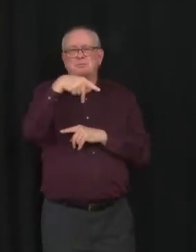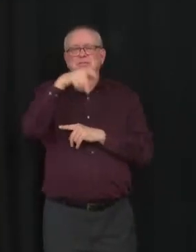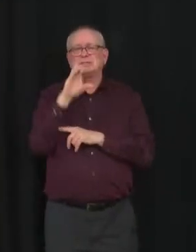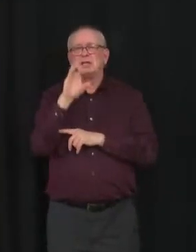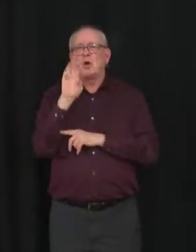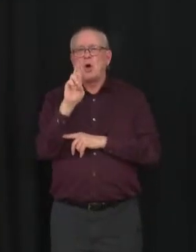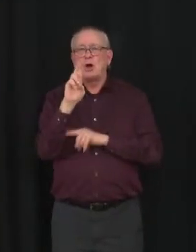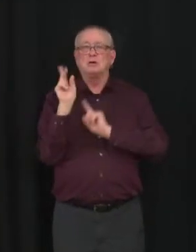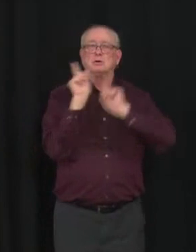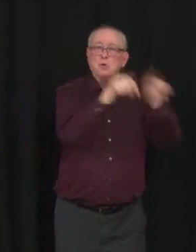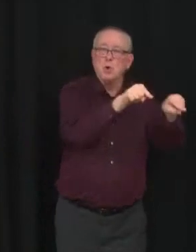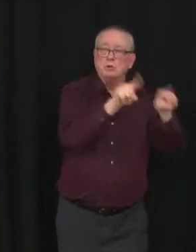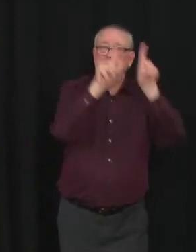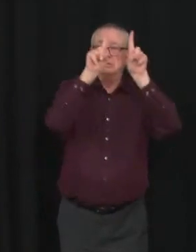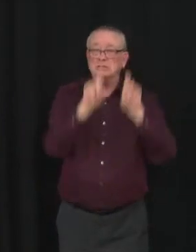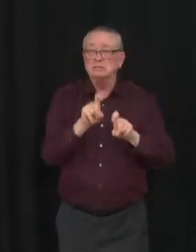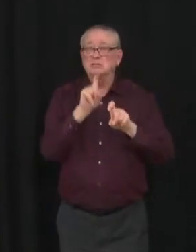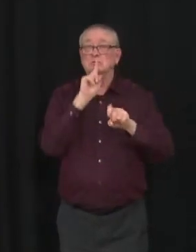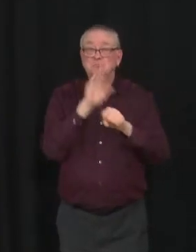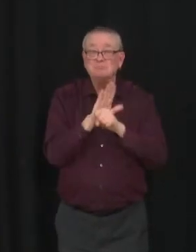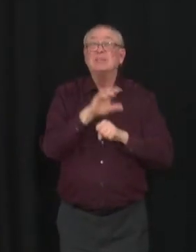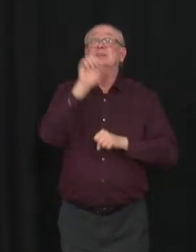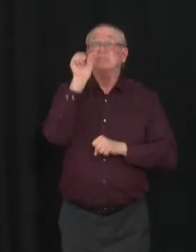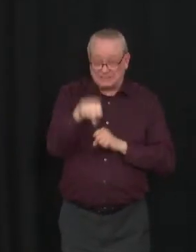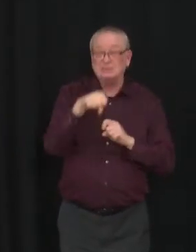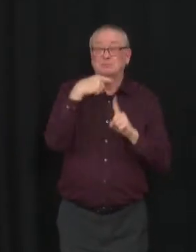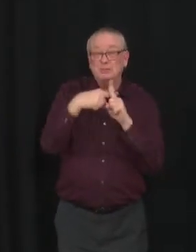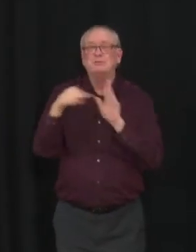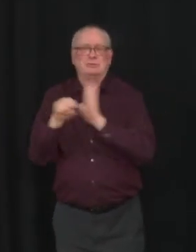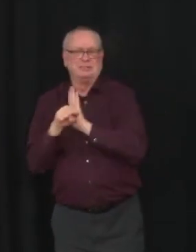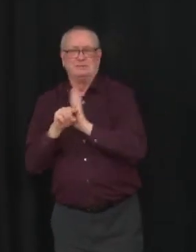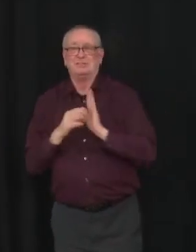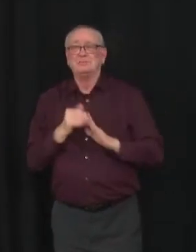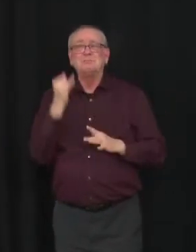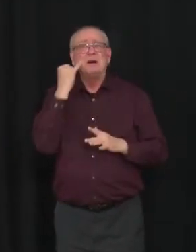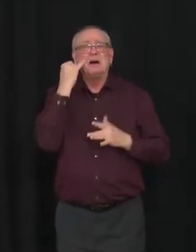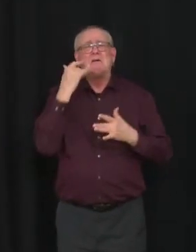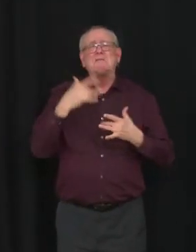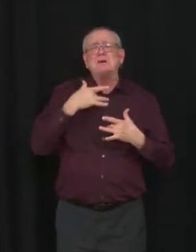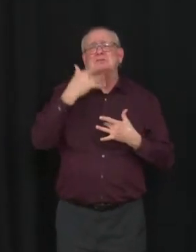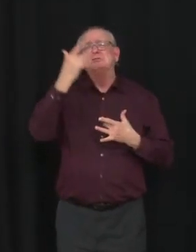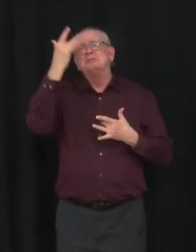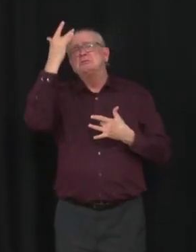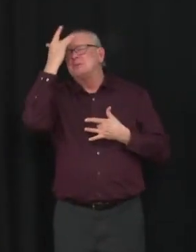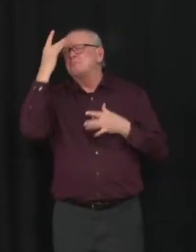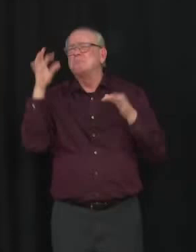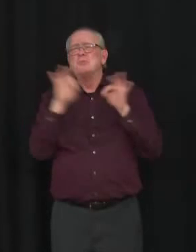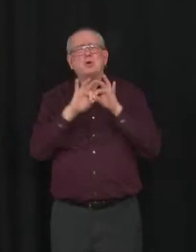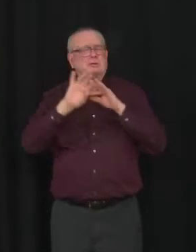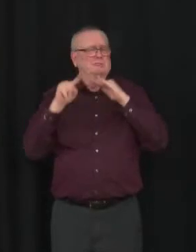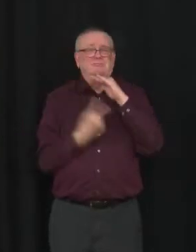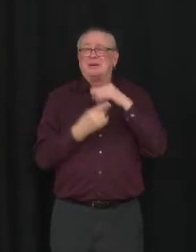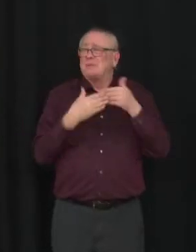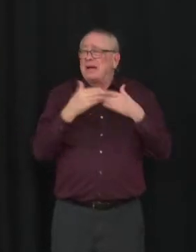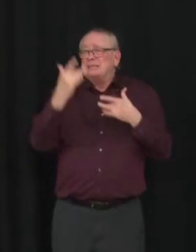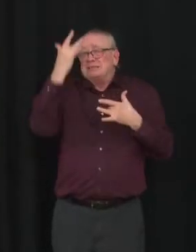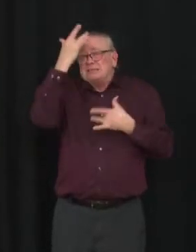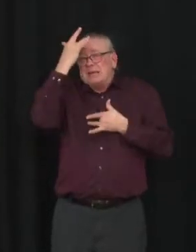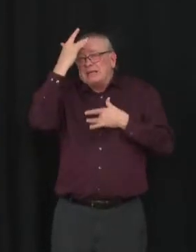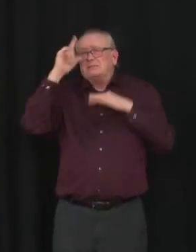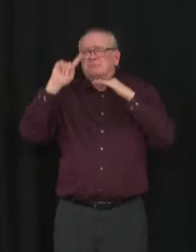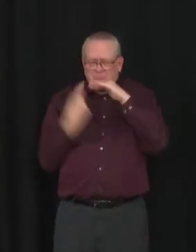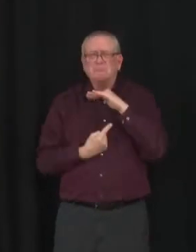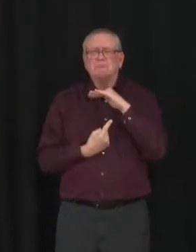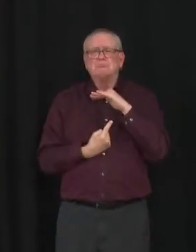reminder, if you have symptoms, you must isolate regardless. I'm pleased to report we've already made more than 500 rapid test